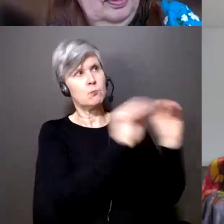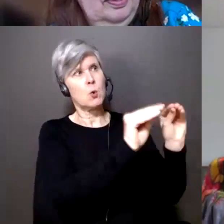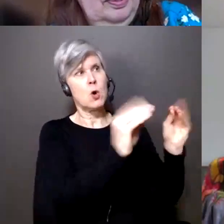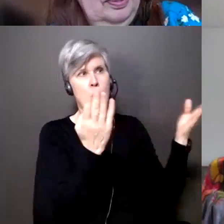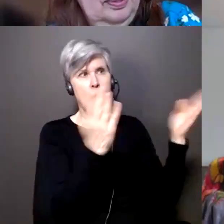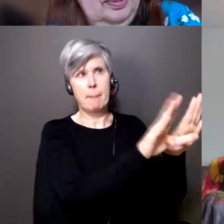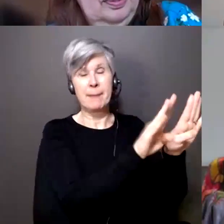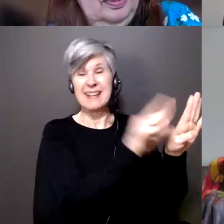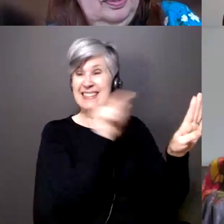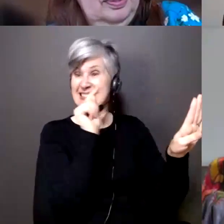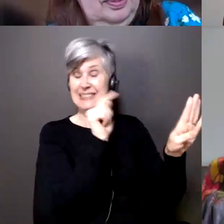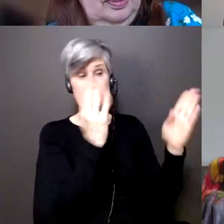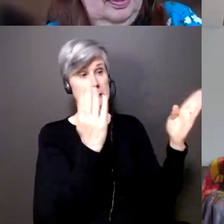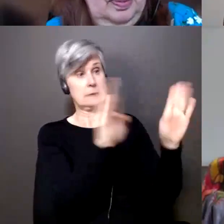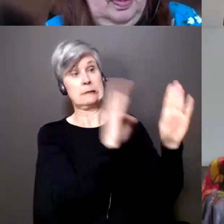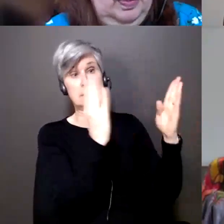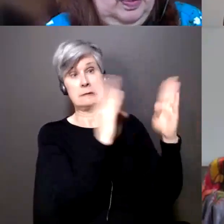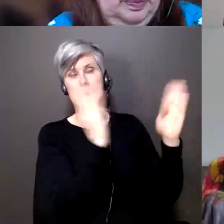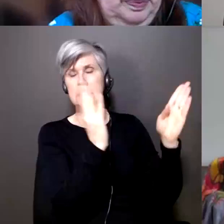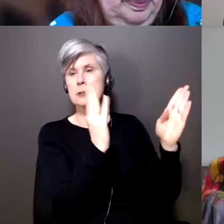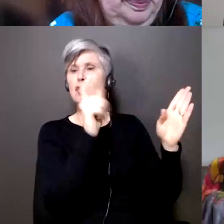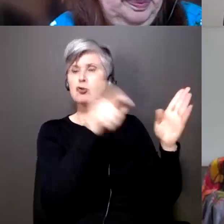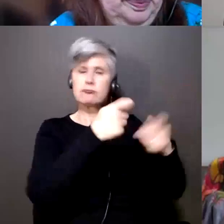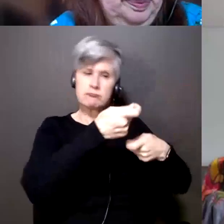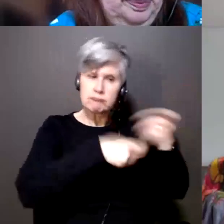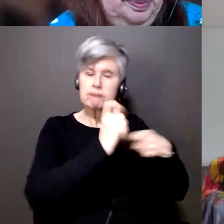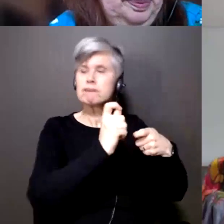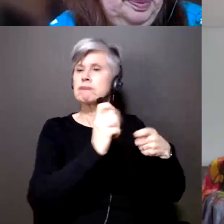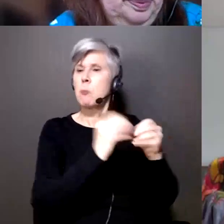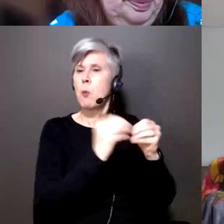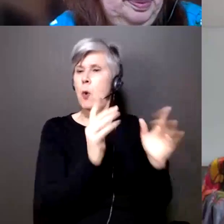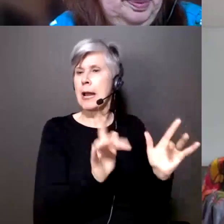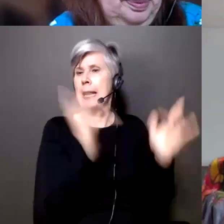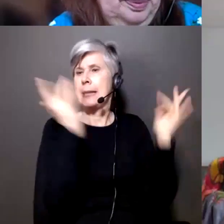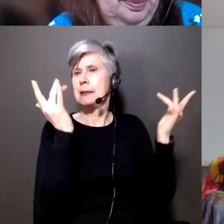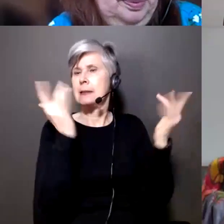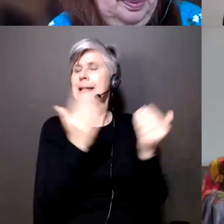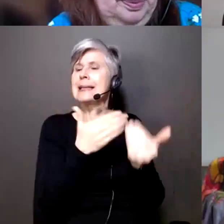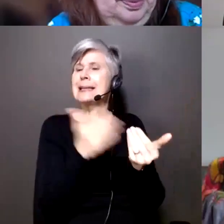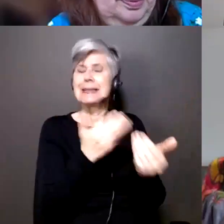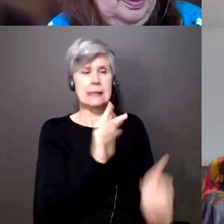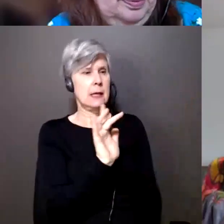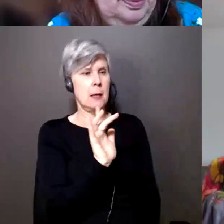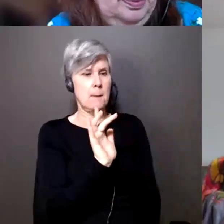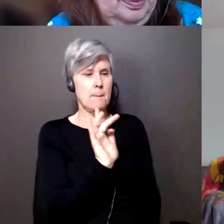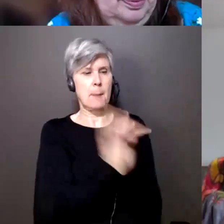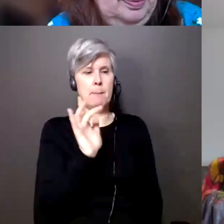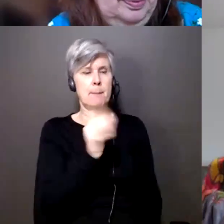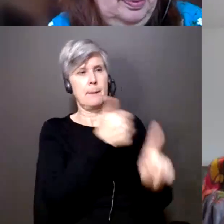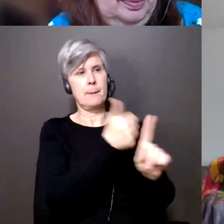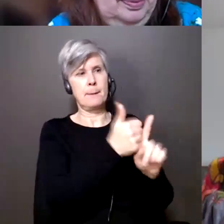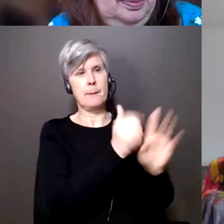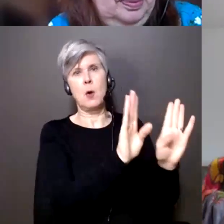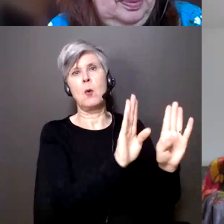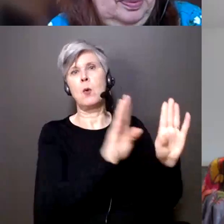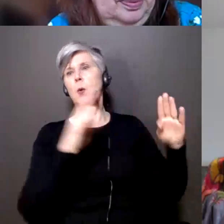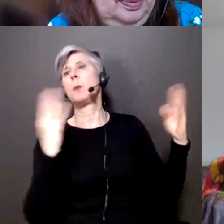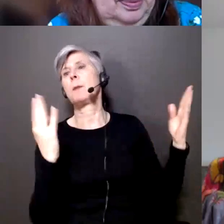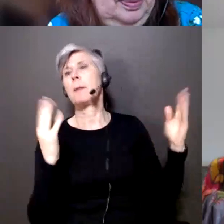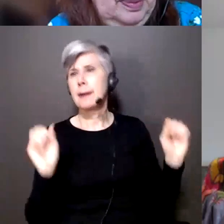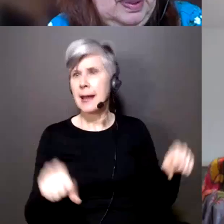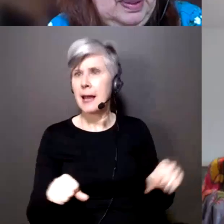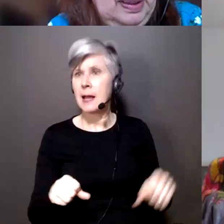material and fitted to automatically open when pushed lightly on the corners. Oh, Marlene,